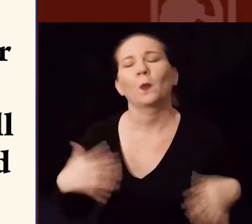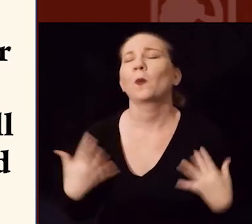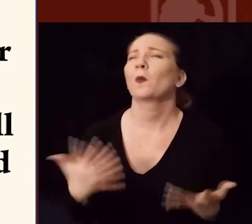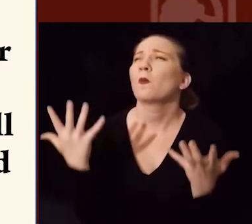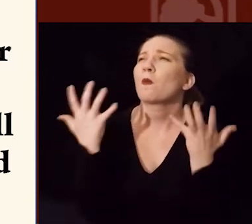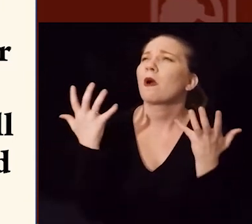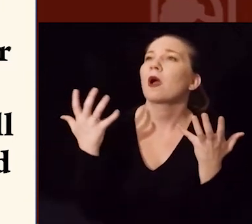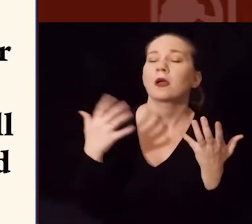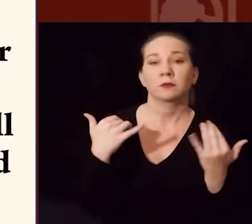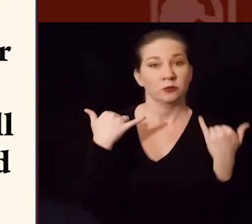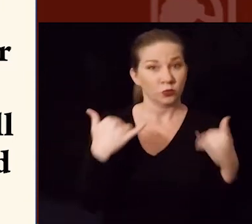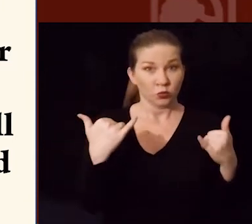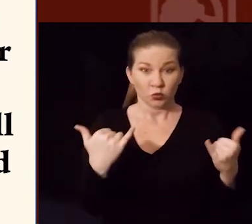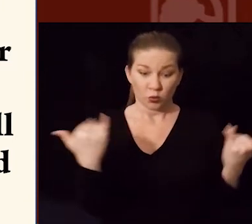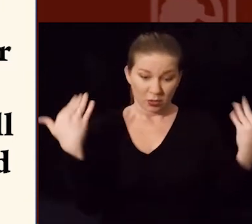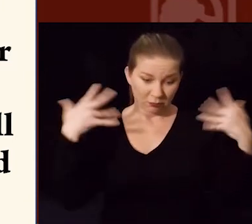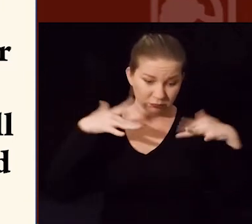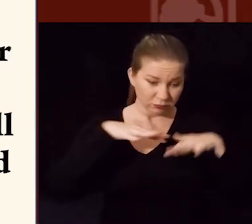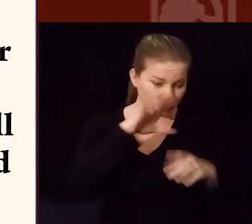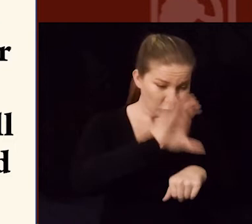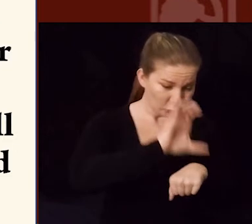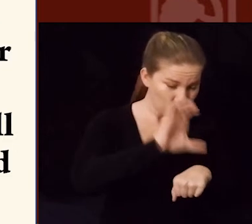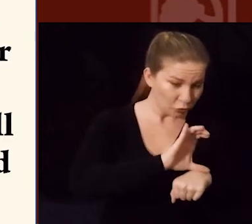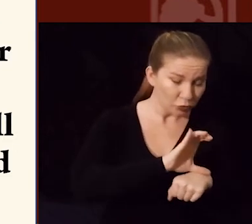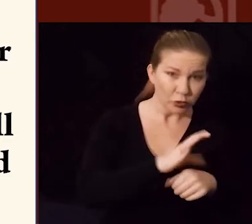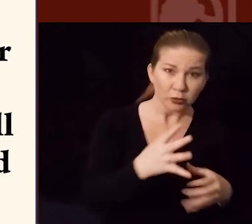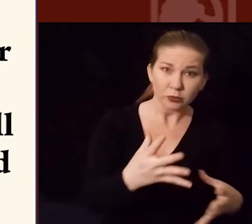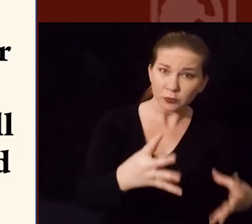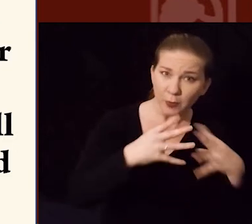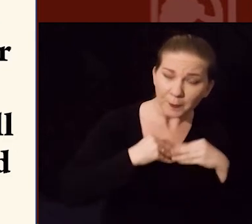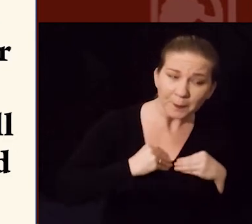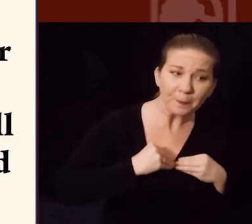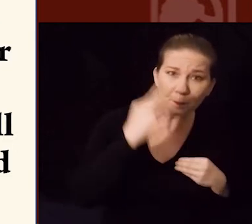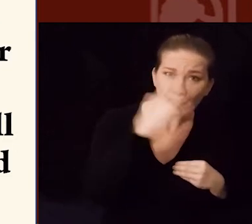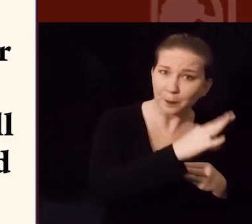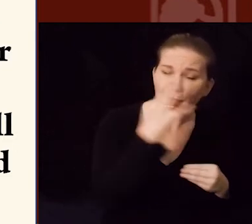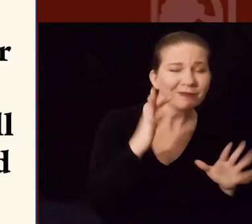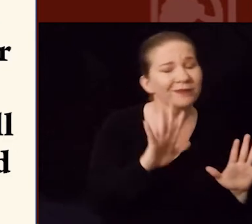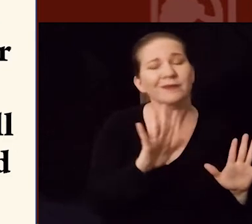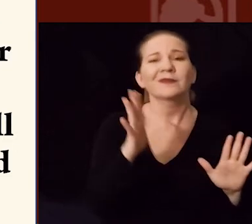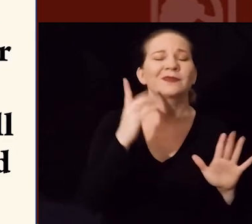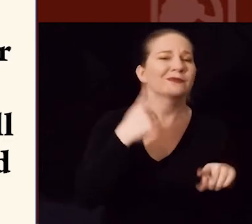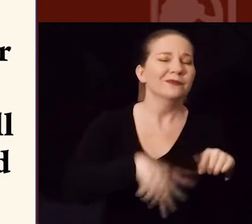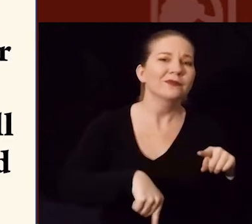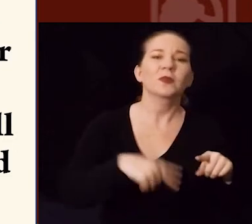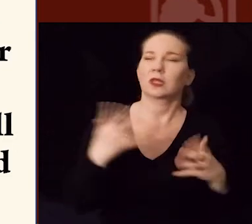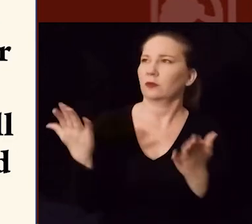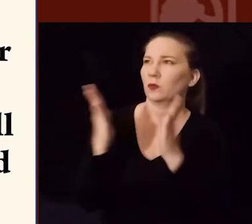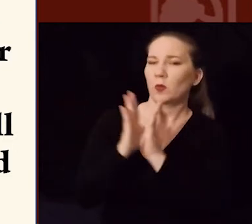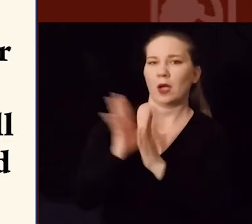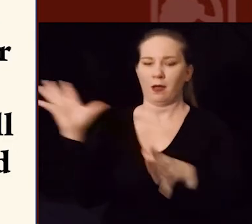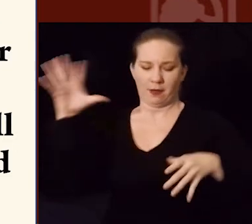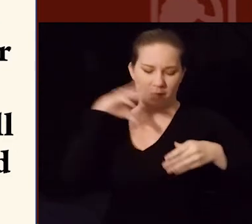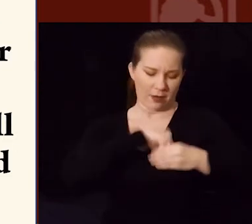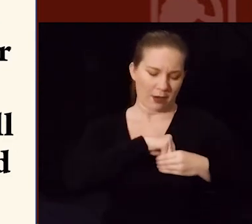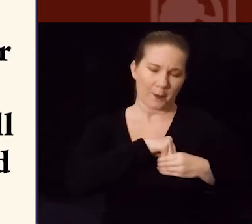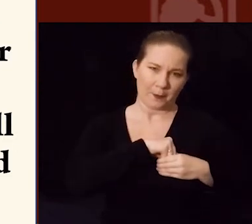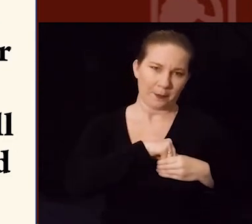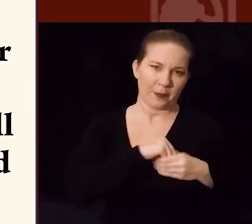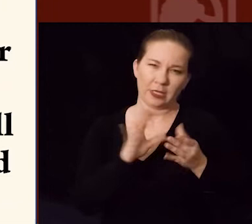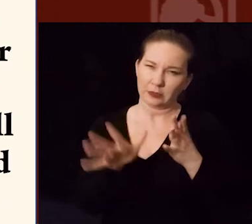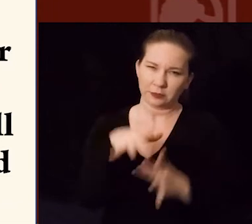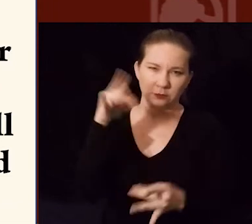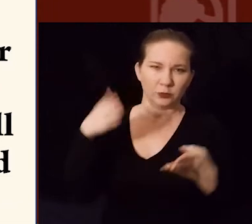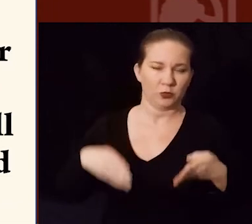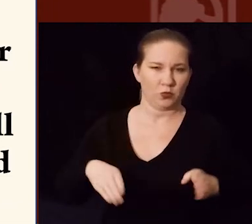our church today to receive the bread and wine made holy, we ask you to come spiritually into our hearts. Cleanse and